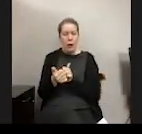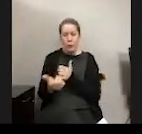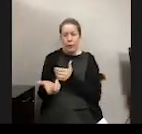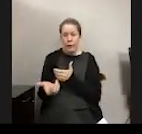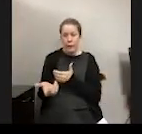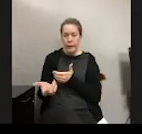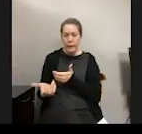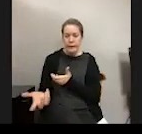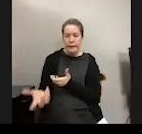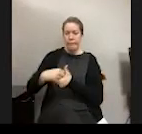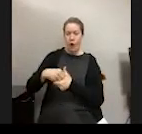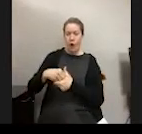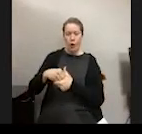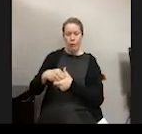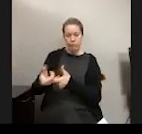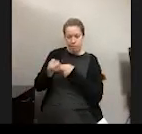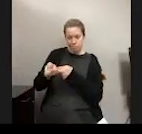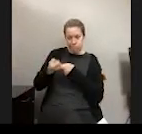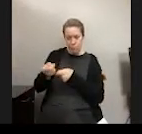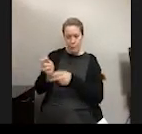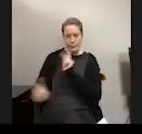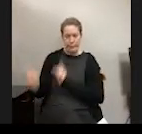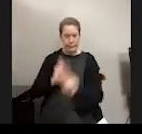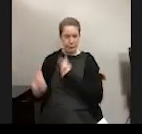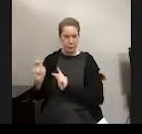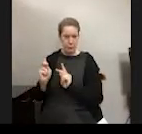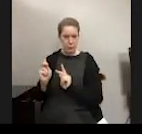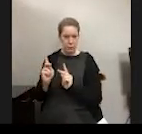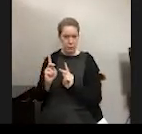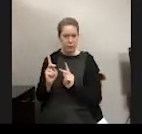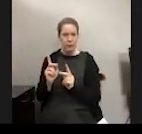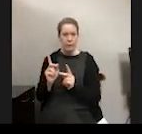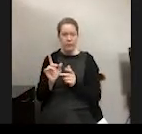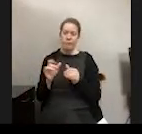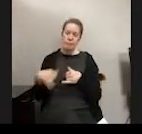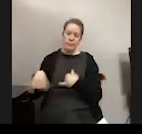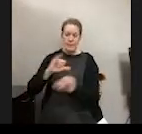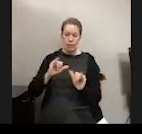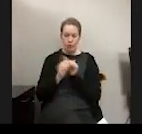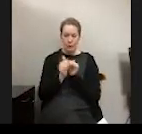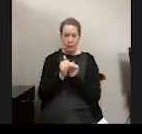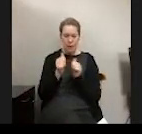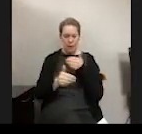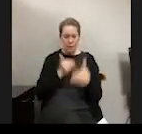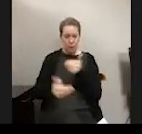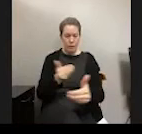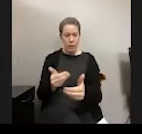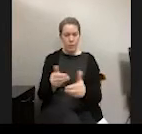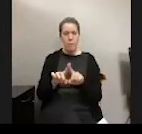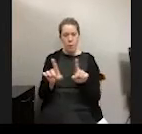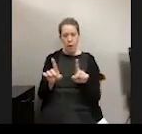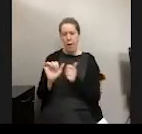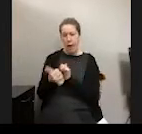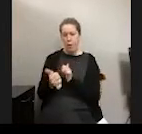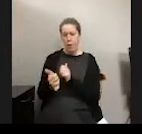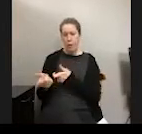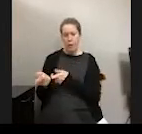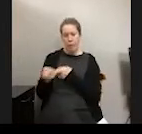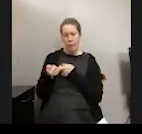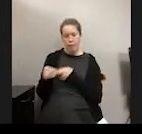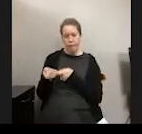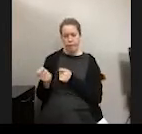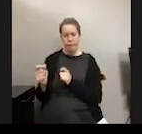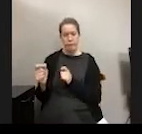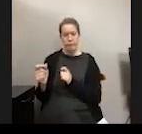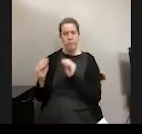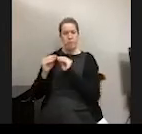that we're trying to bring into our standard competitive process. But I think as we go through this discussion about how public art can be different, I think